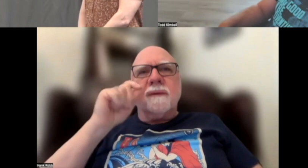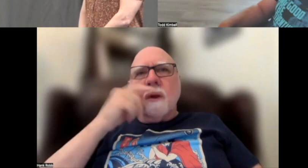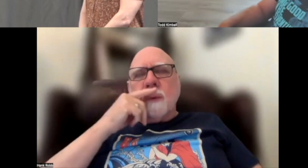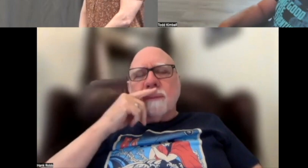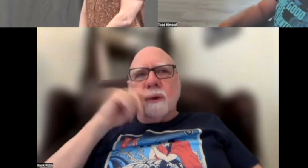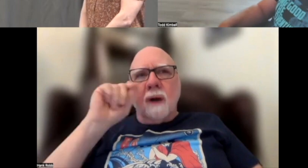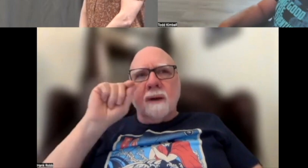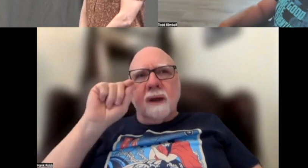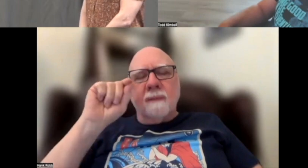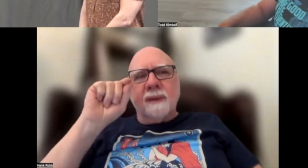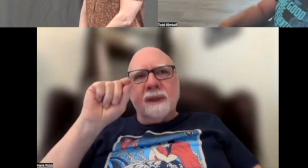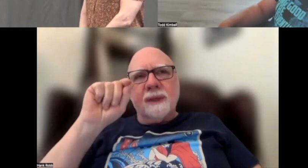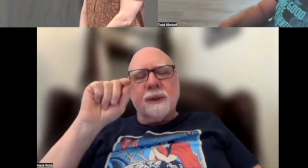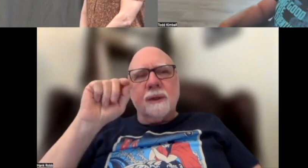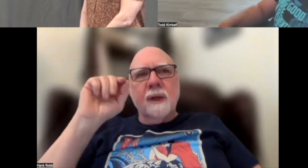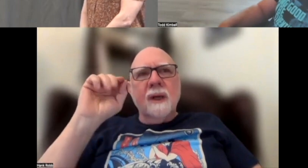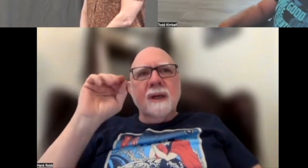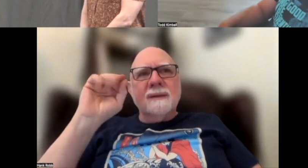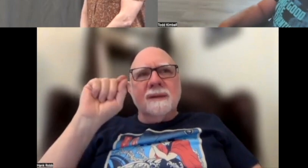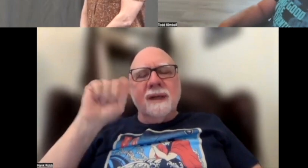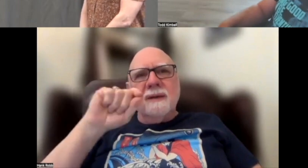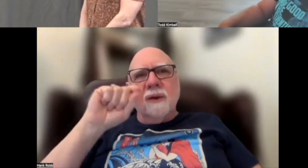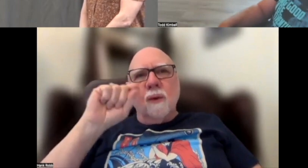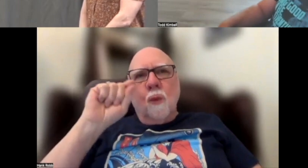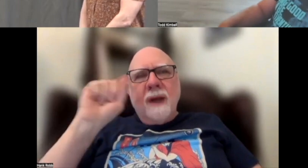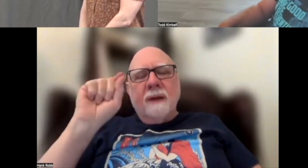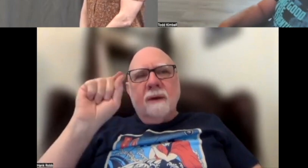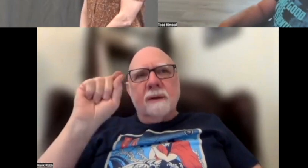First of all, with regard to the competition,